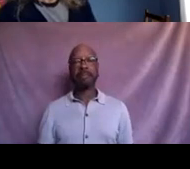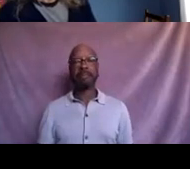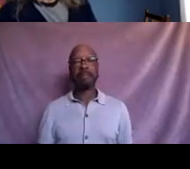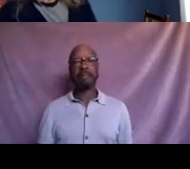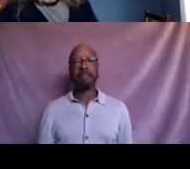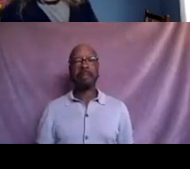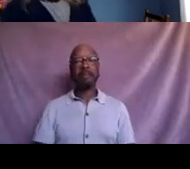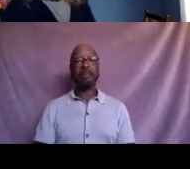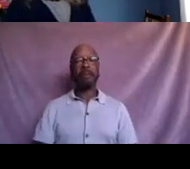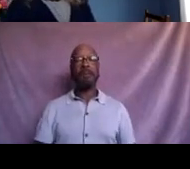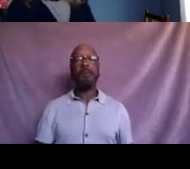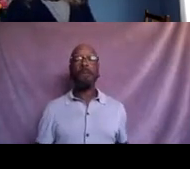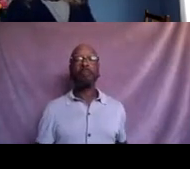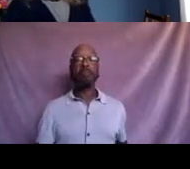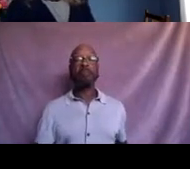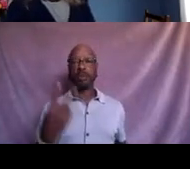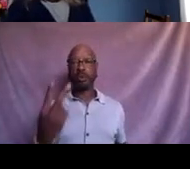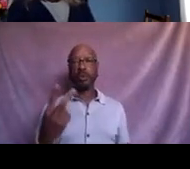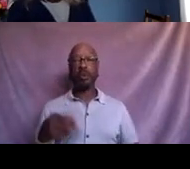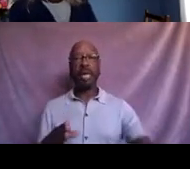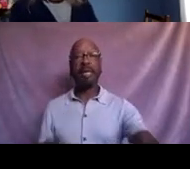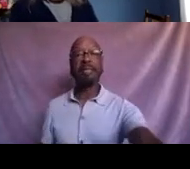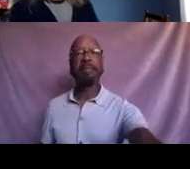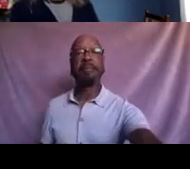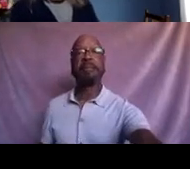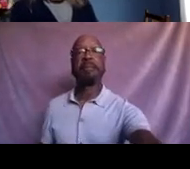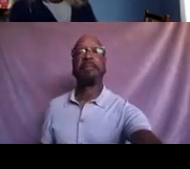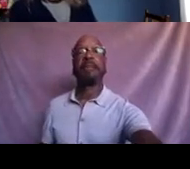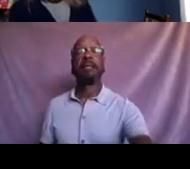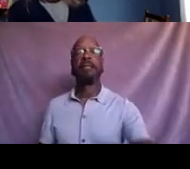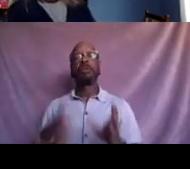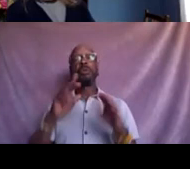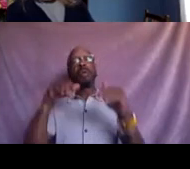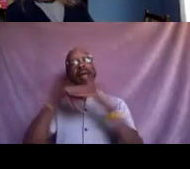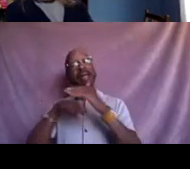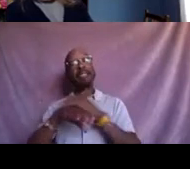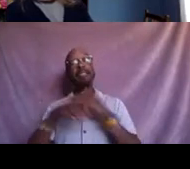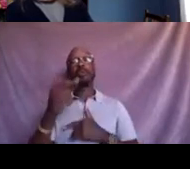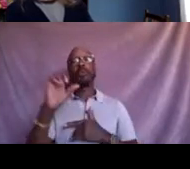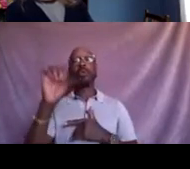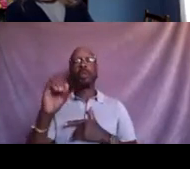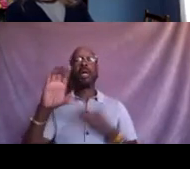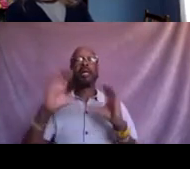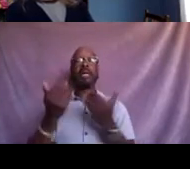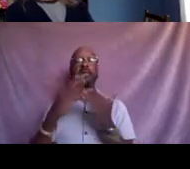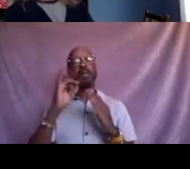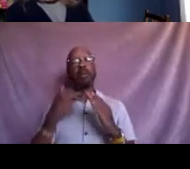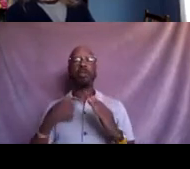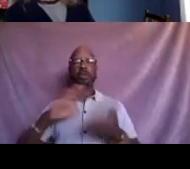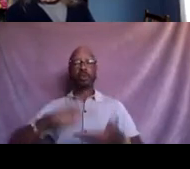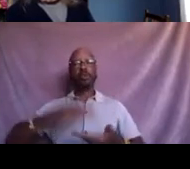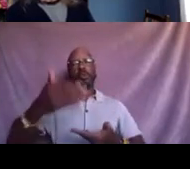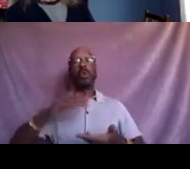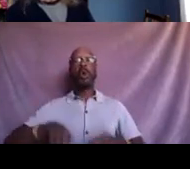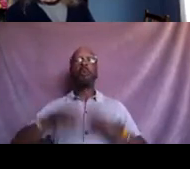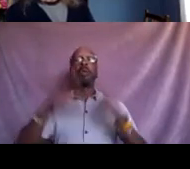So there's two ways to get to Google Classroom. And I would like you to go ahead and open up another tab or another window in your internet browser and